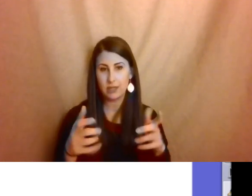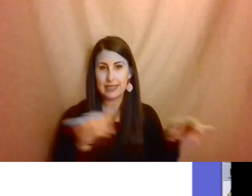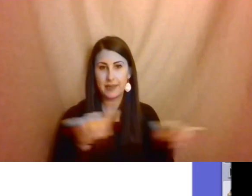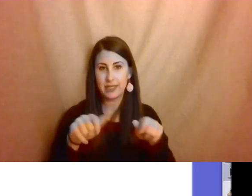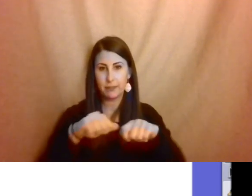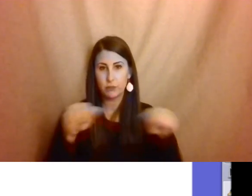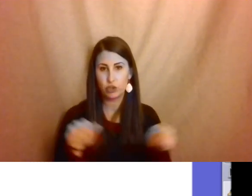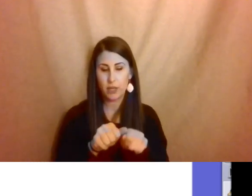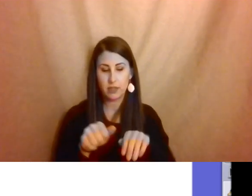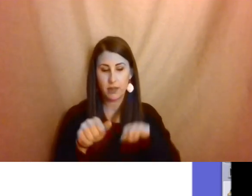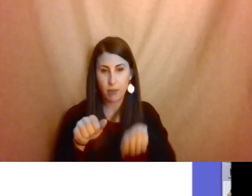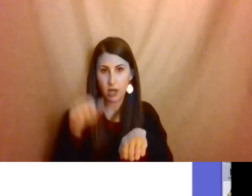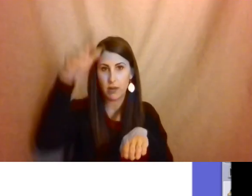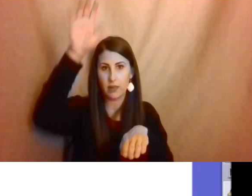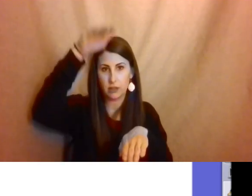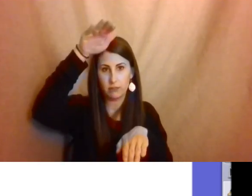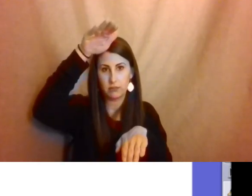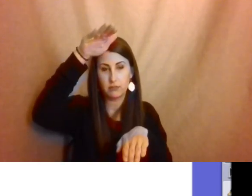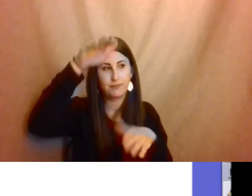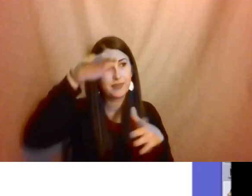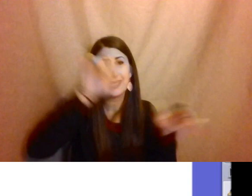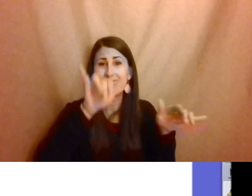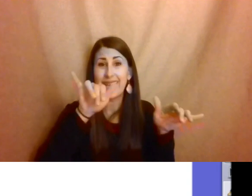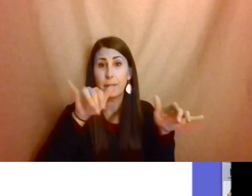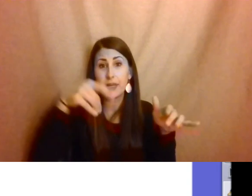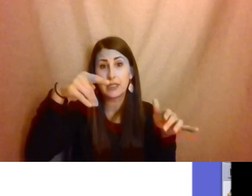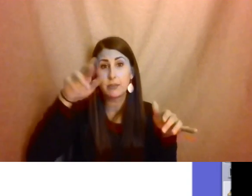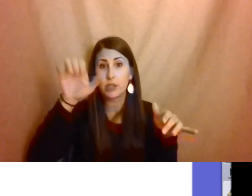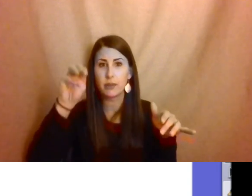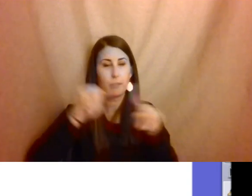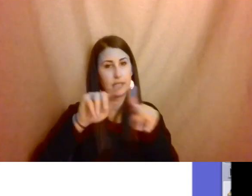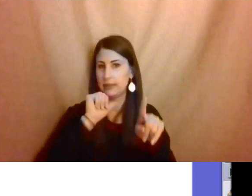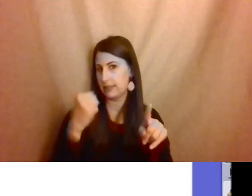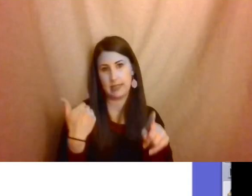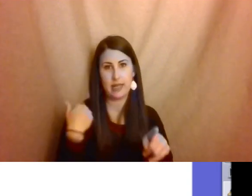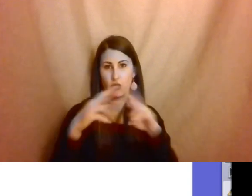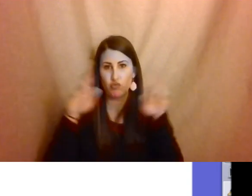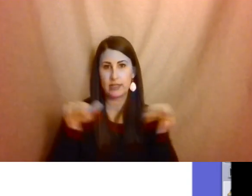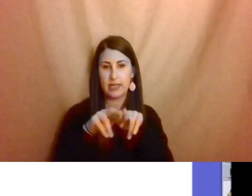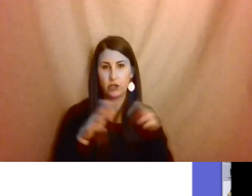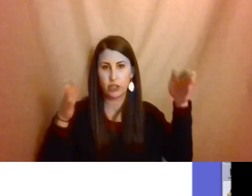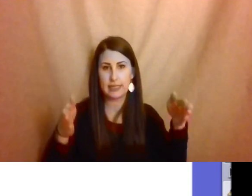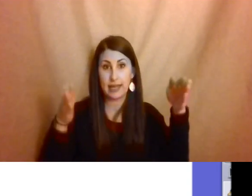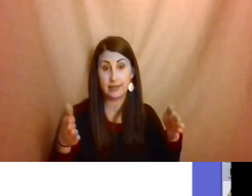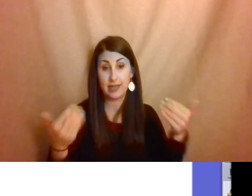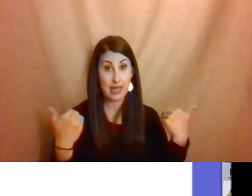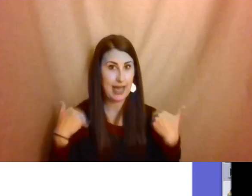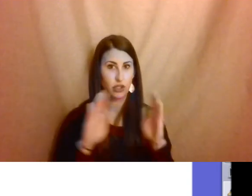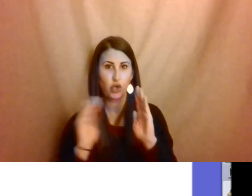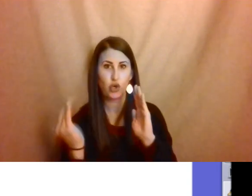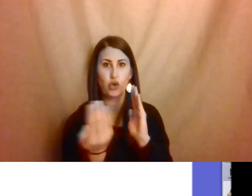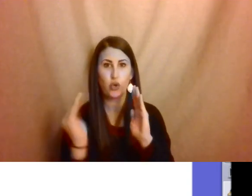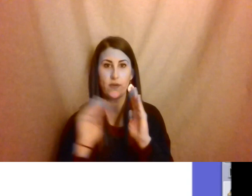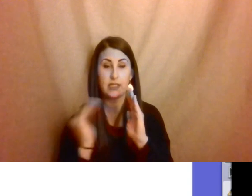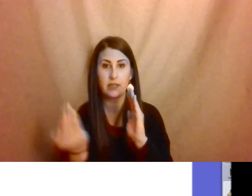curved side. It's not a rectangle. It looks like a rectangle when we're looking at it from this view, but it's not a